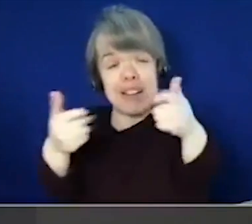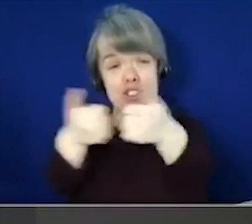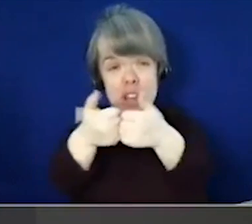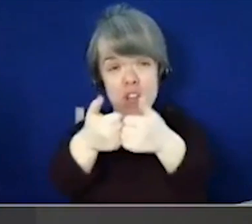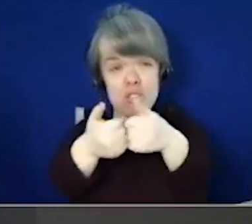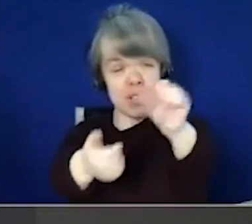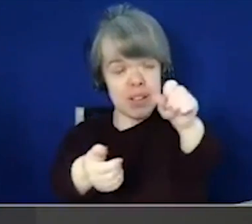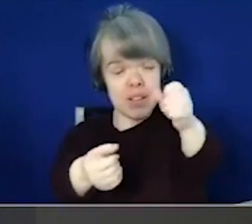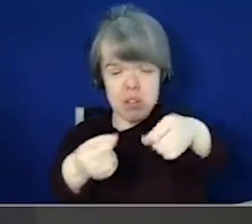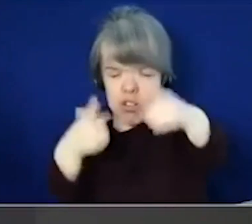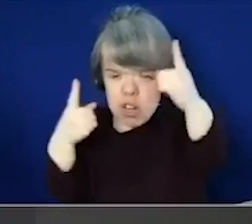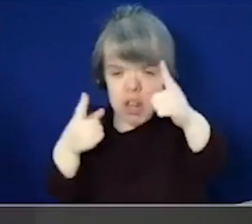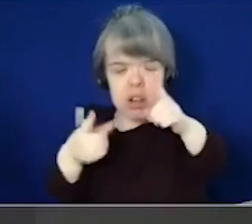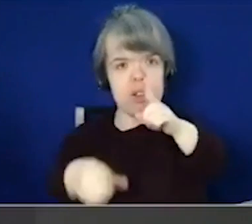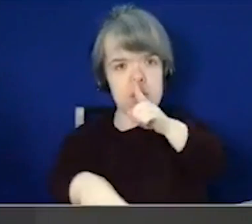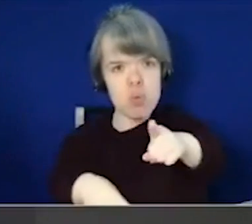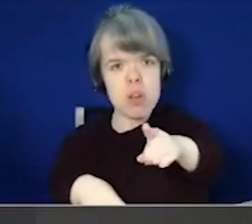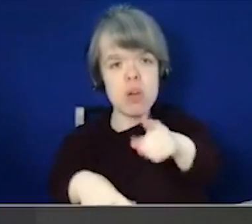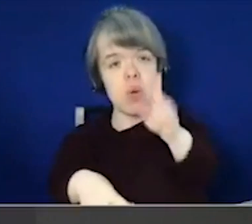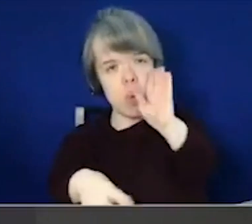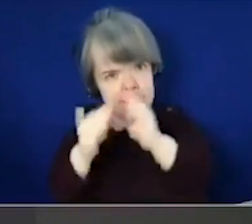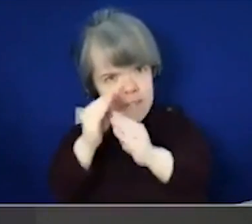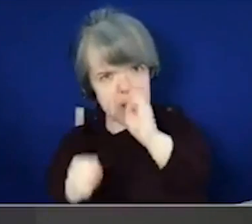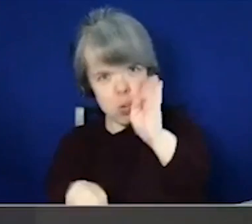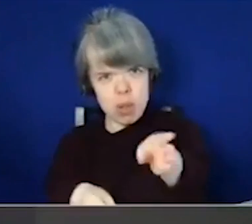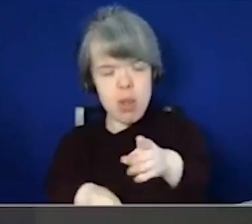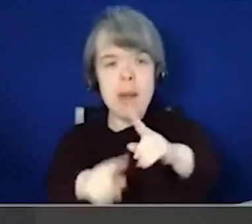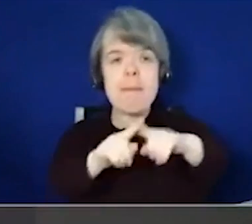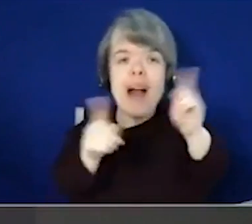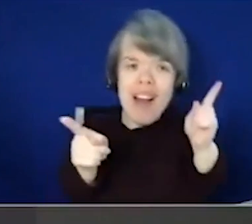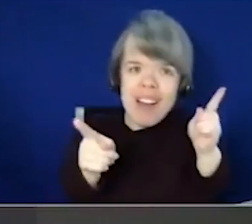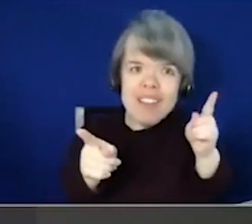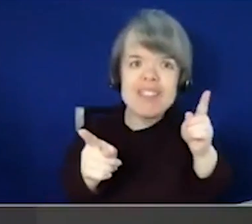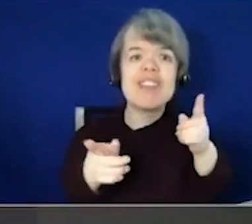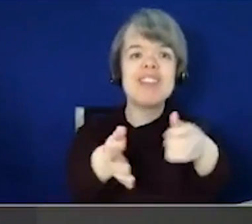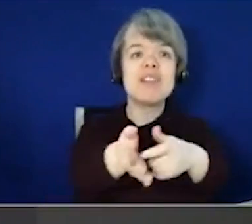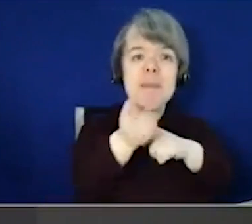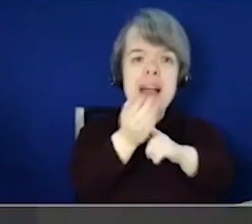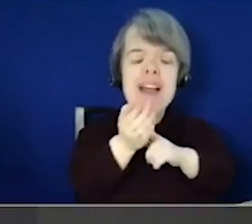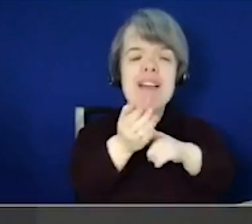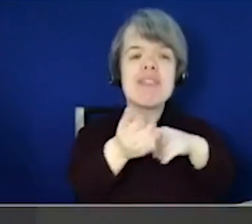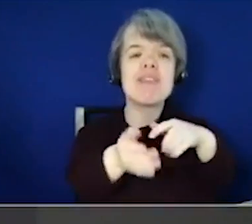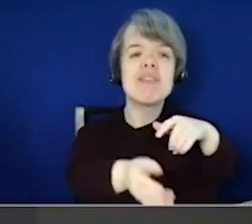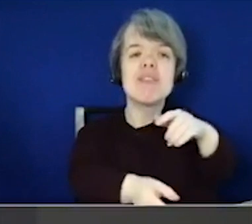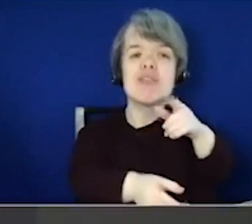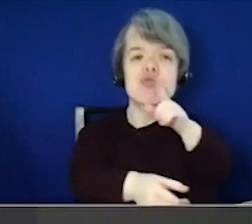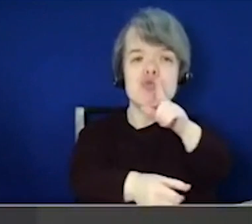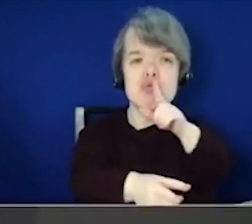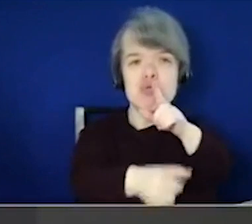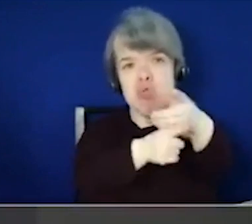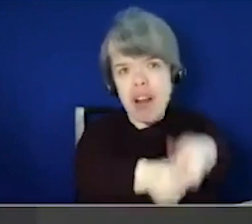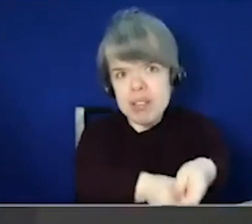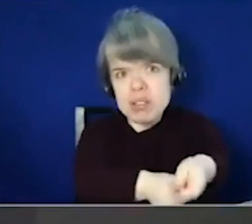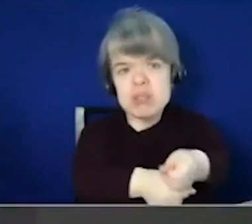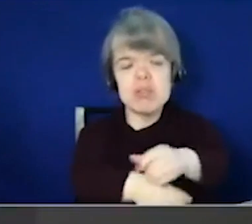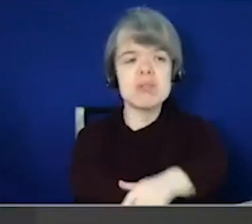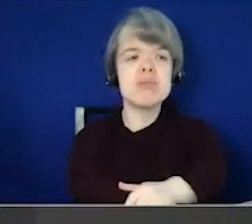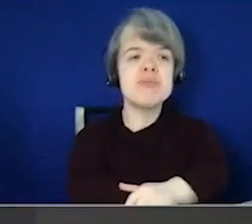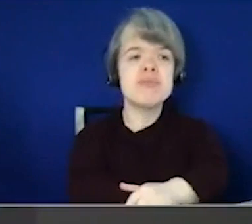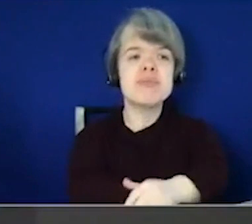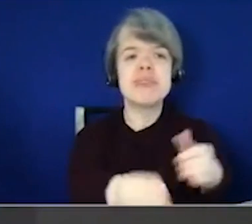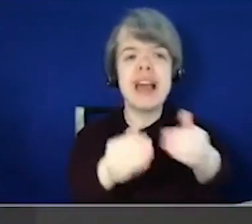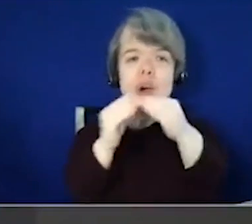longing for a relationship with a company they trust. And we're going to build on that. So despite all the challenges that I've heard in these